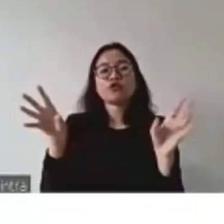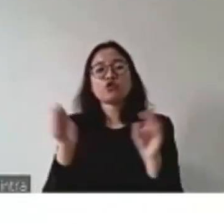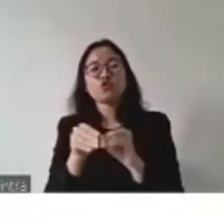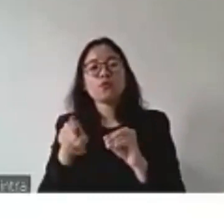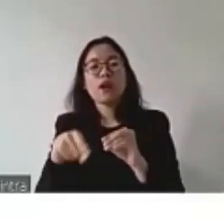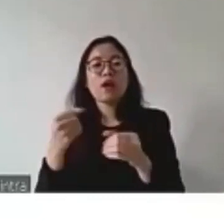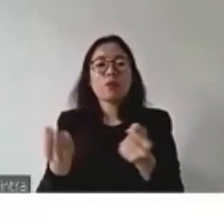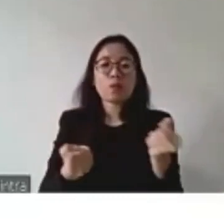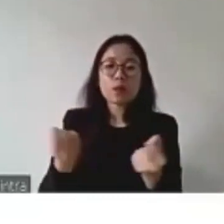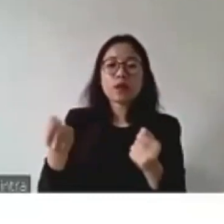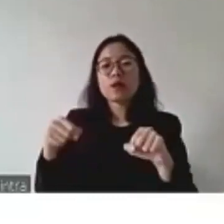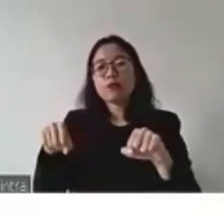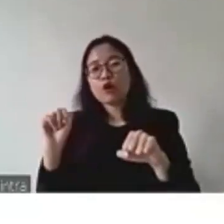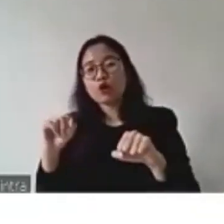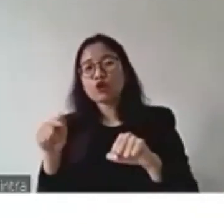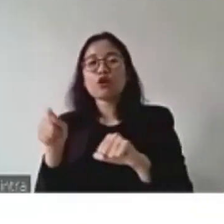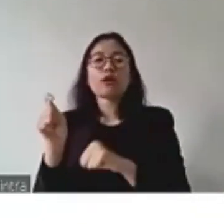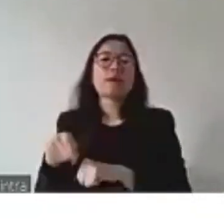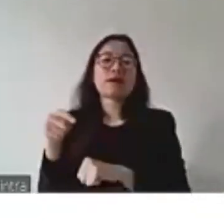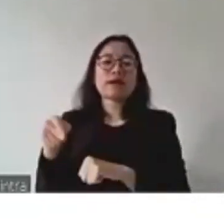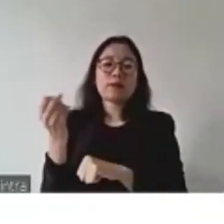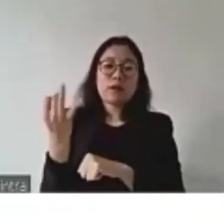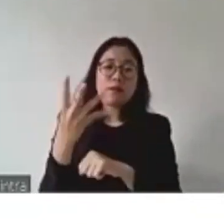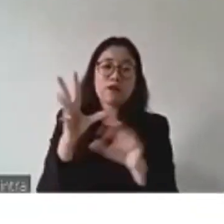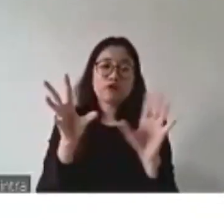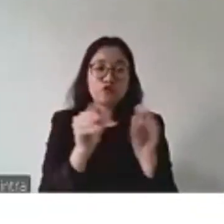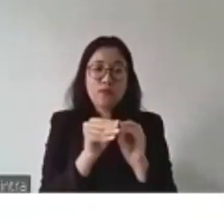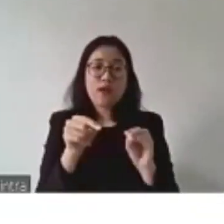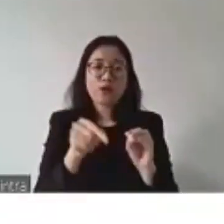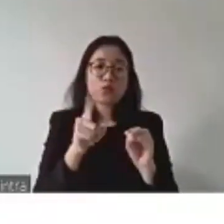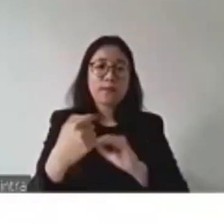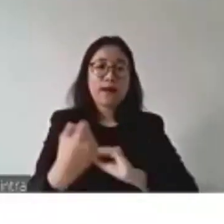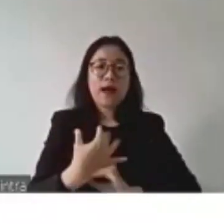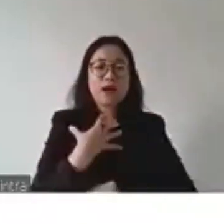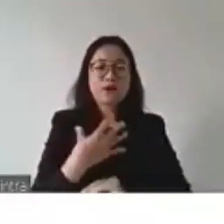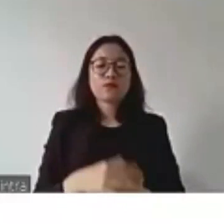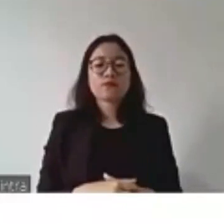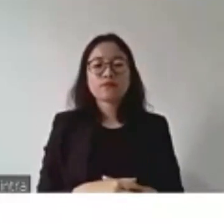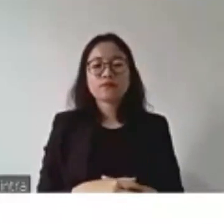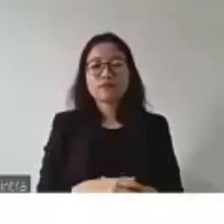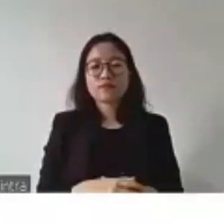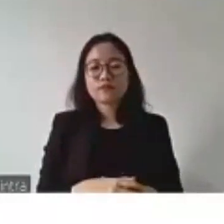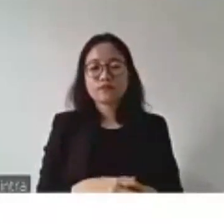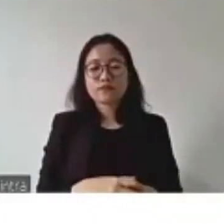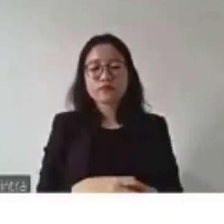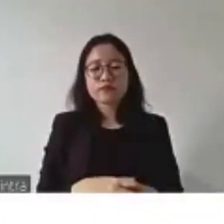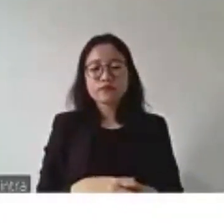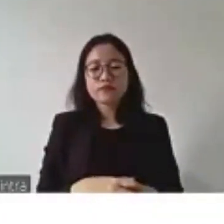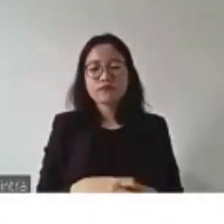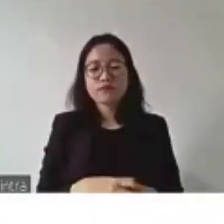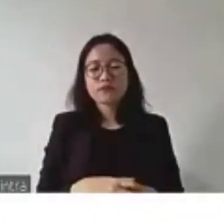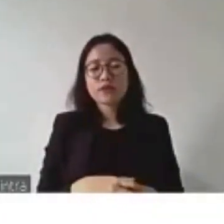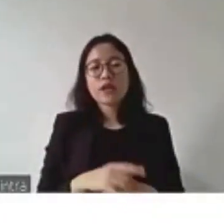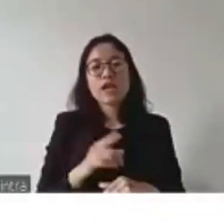is quite low, yeah. Mean the better quality actually that being used right now. As